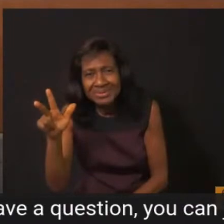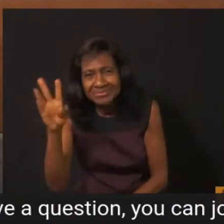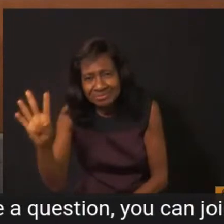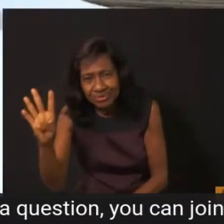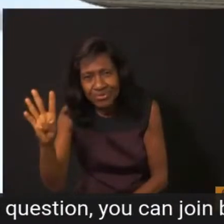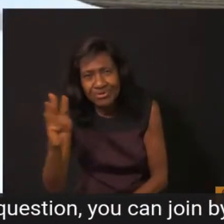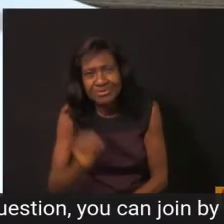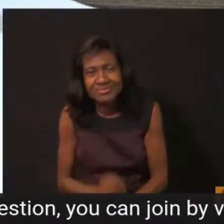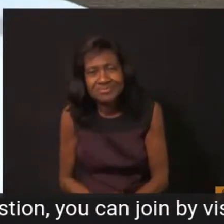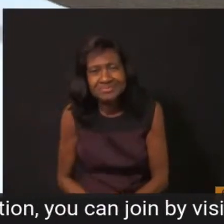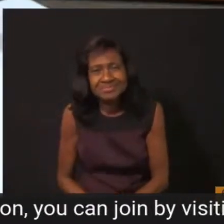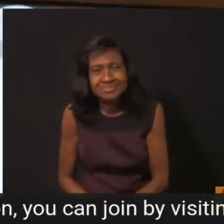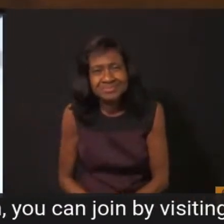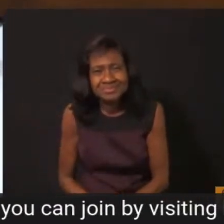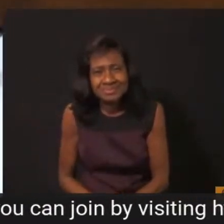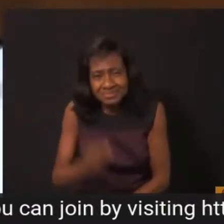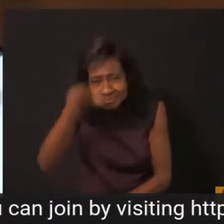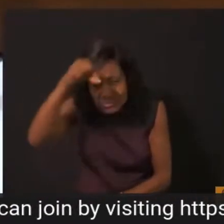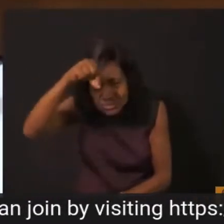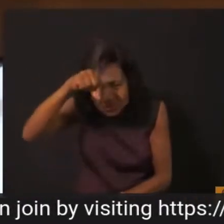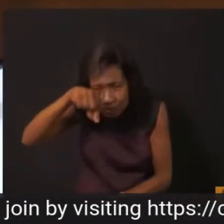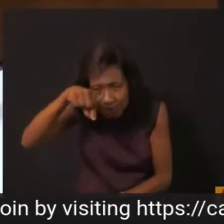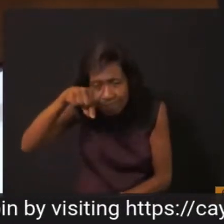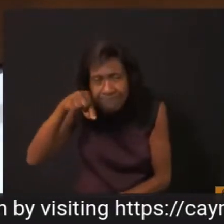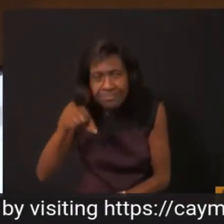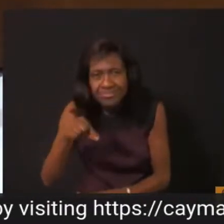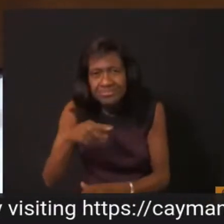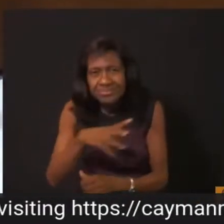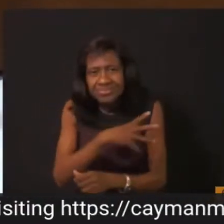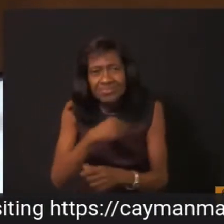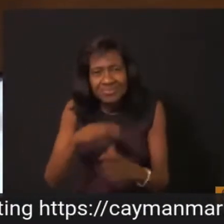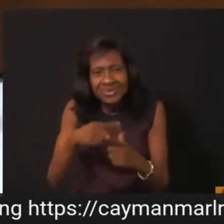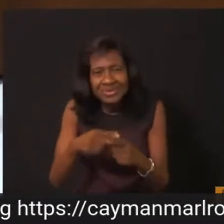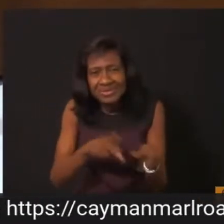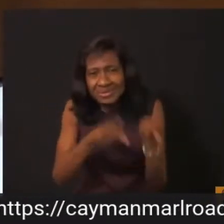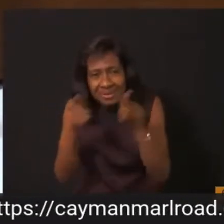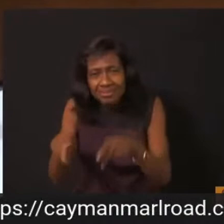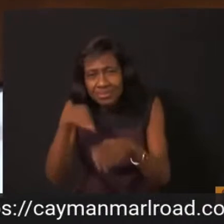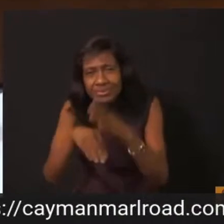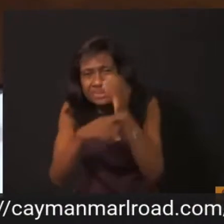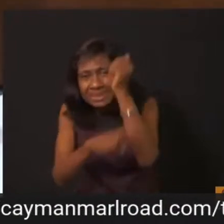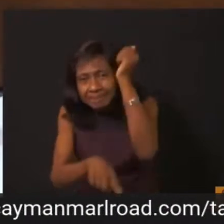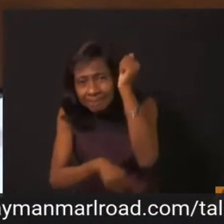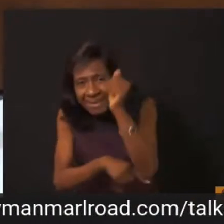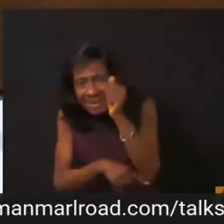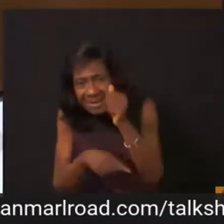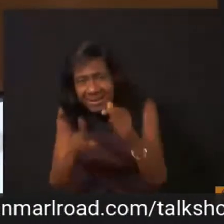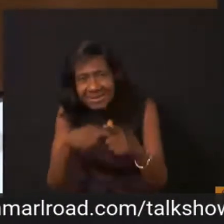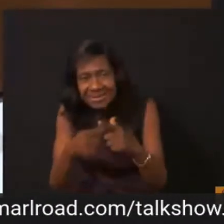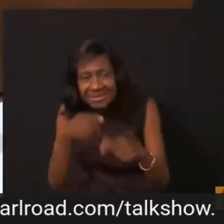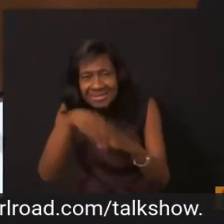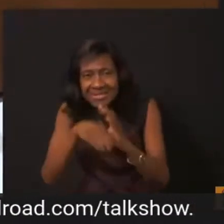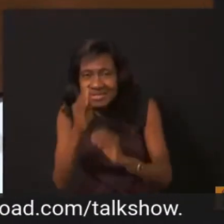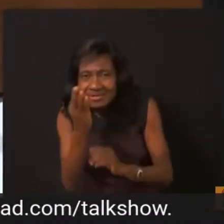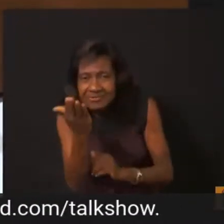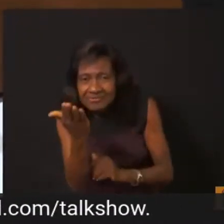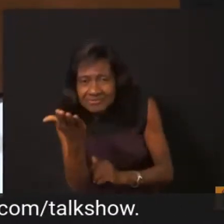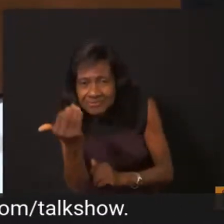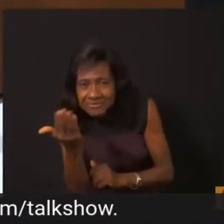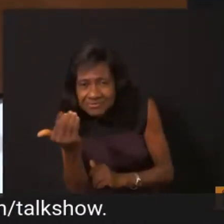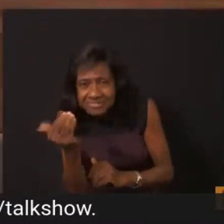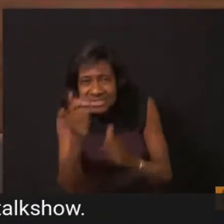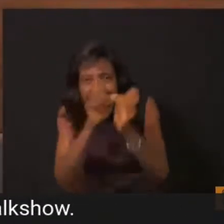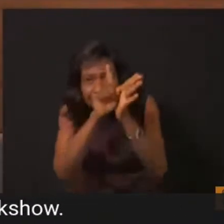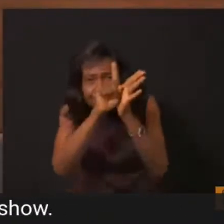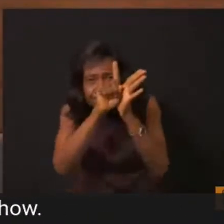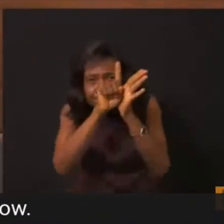4. And then put that into the biohazard bag. Okay. And then in 15 minutes, one of